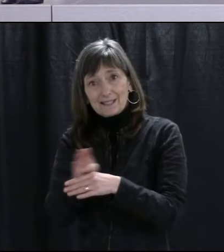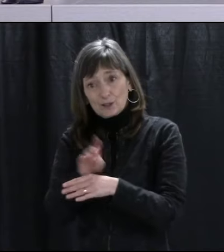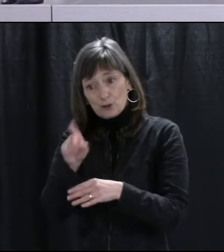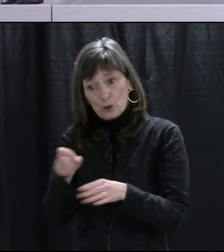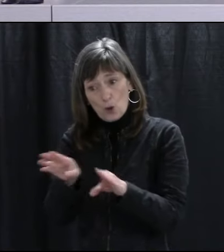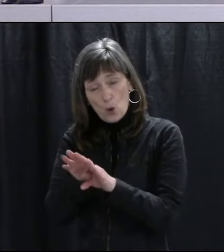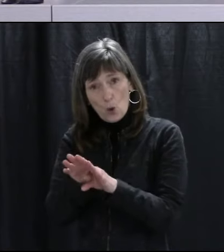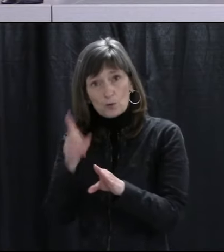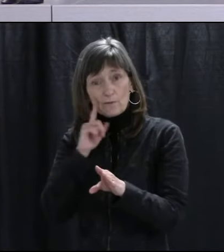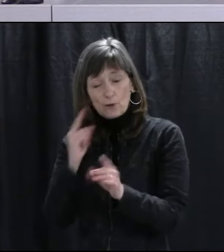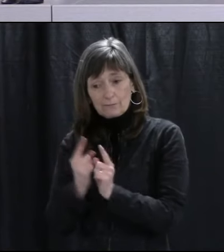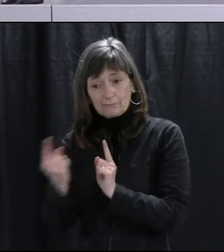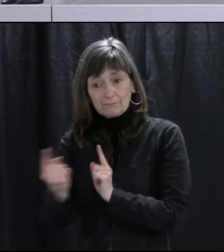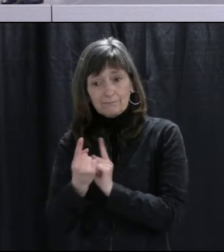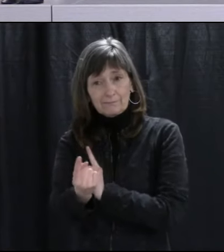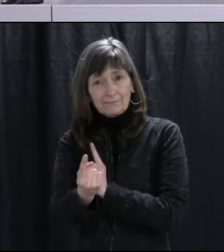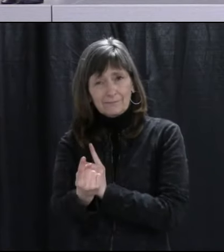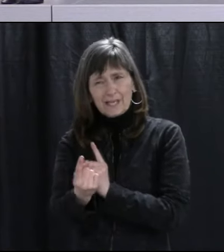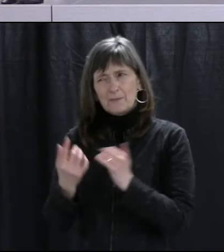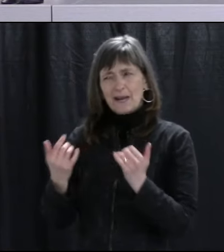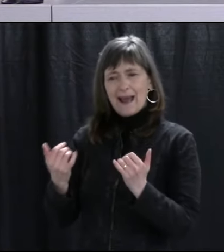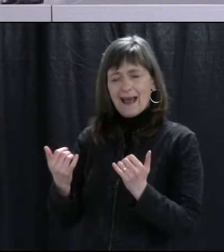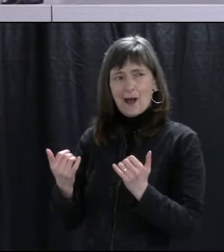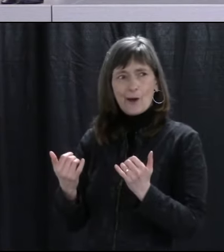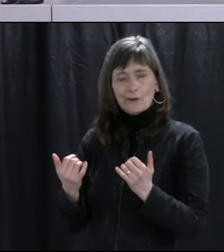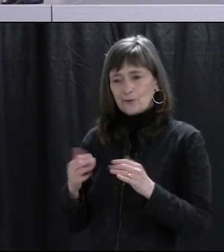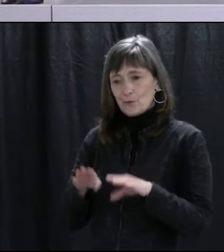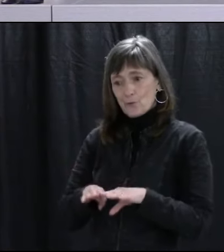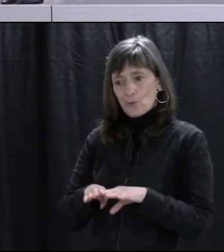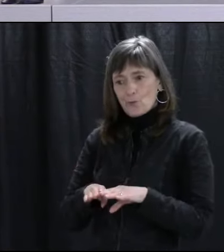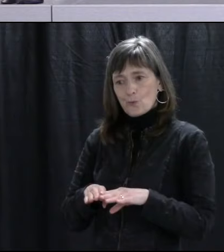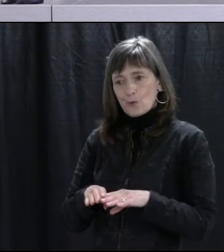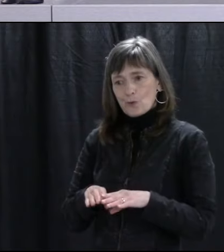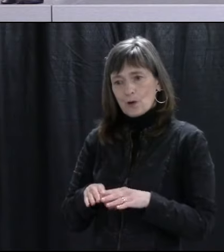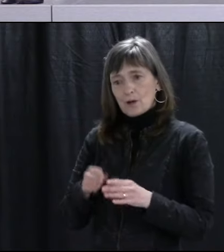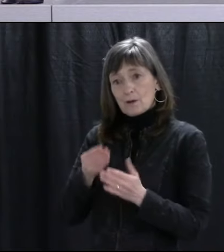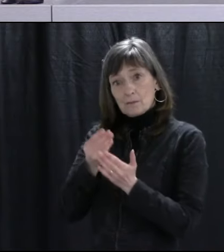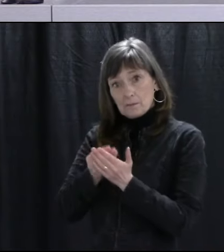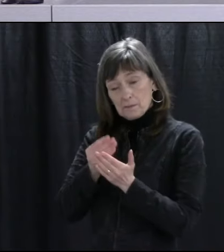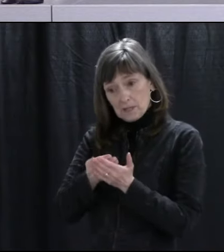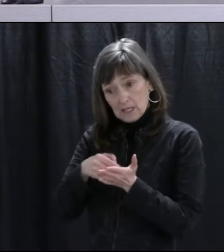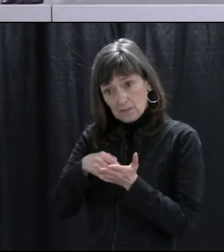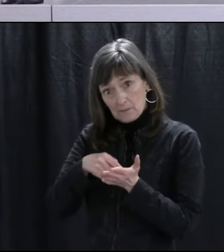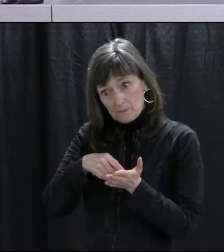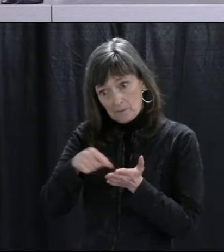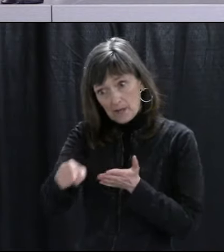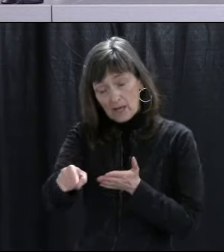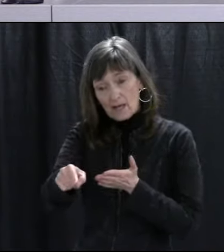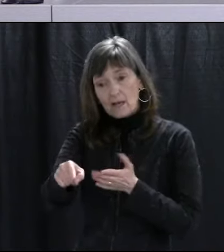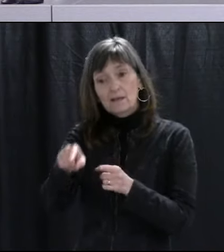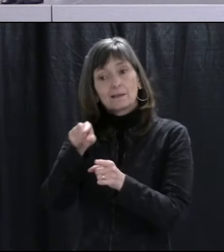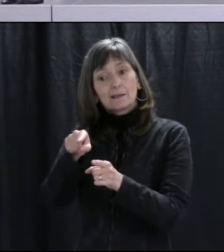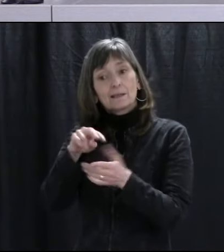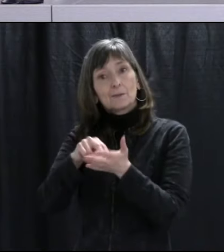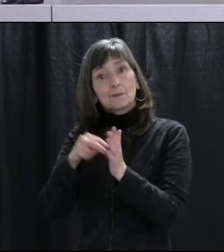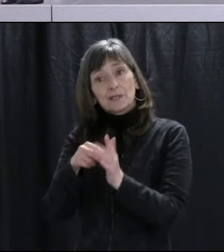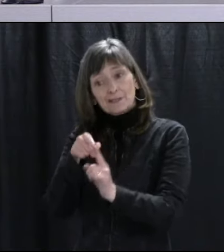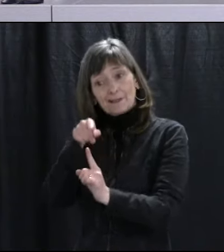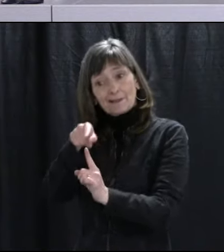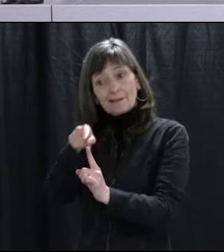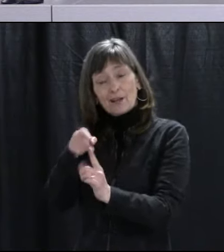educators that are concerned because as part of the condition to receiving financial compensation from government, they are required to